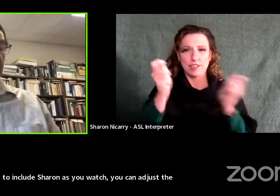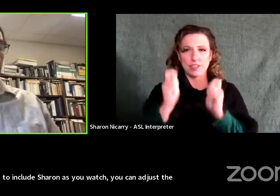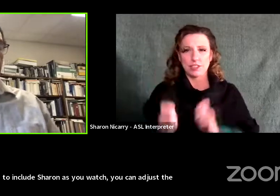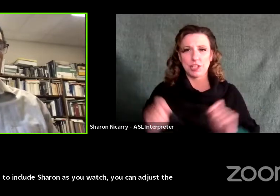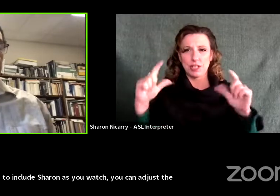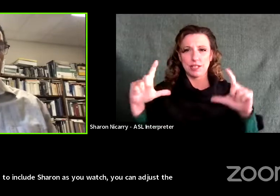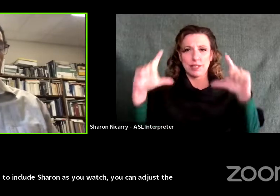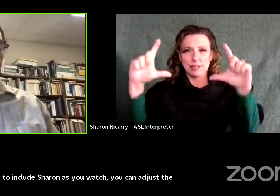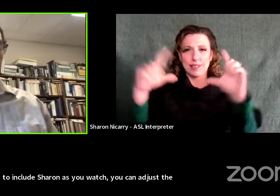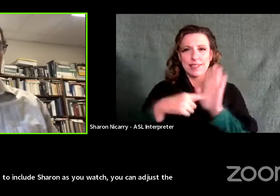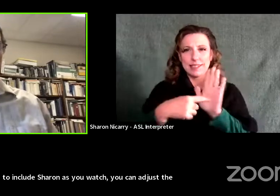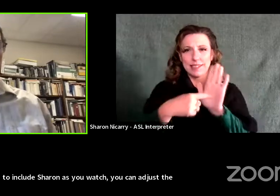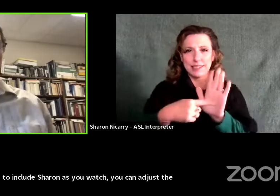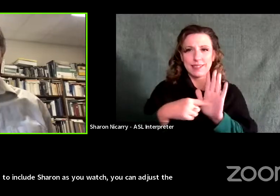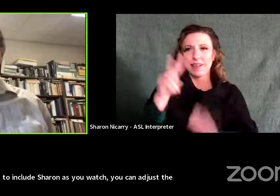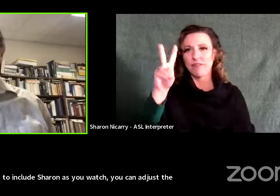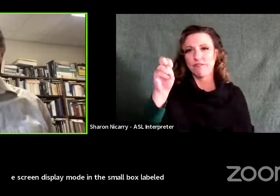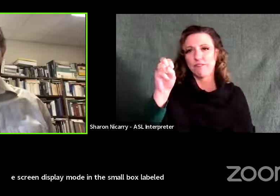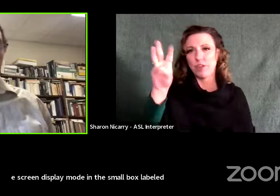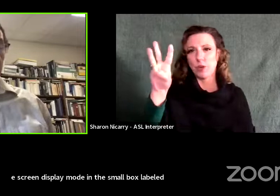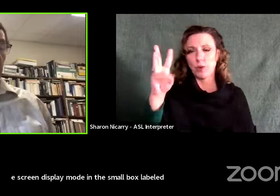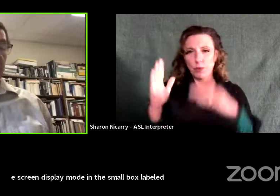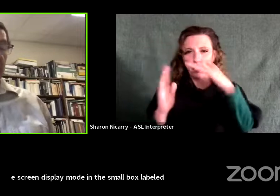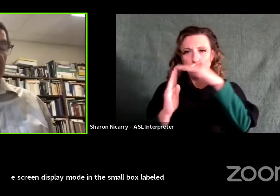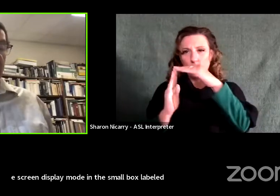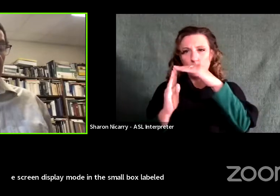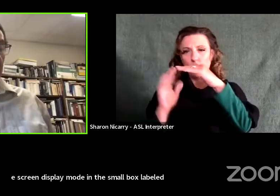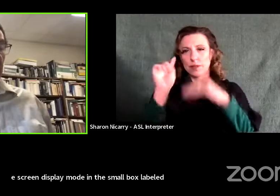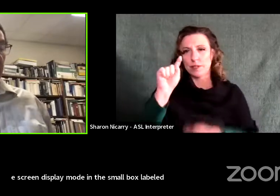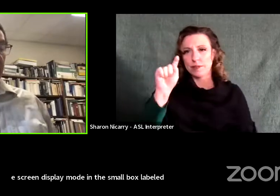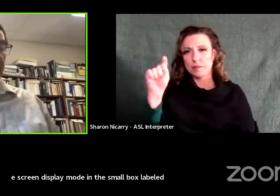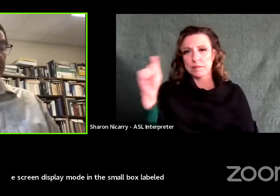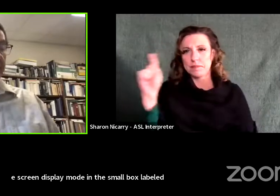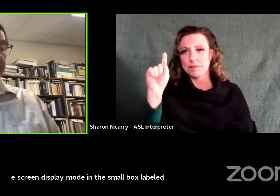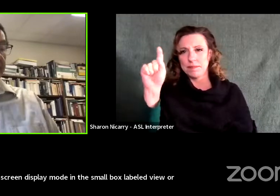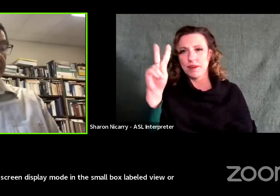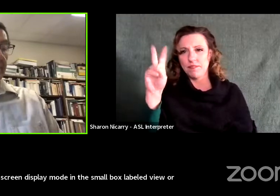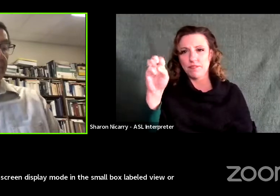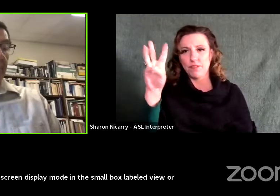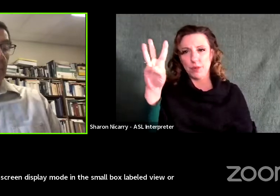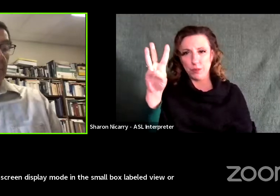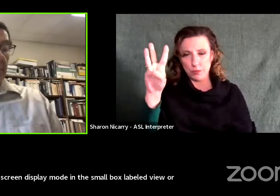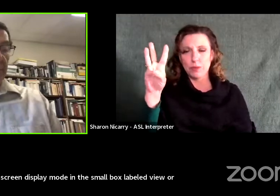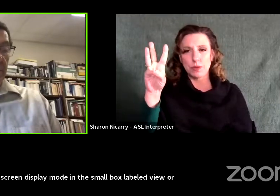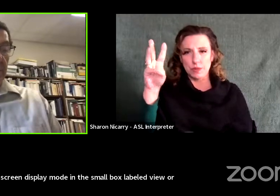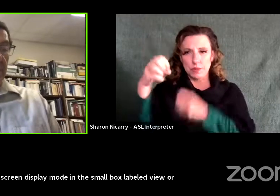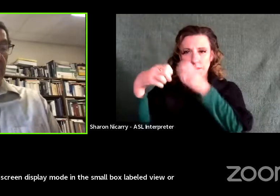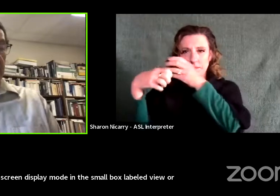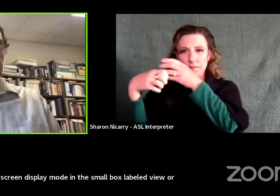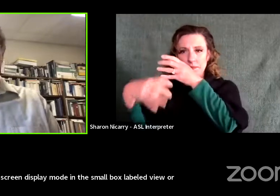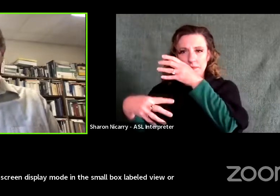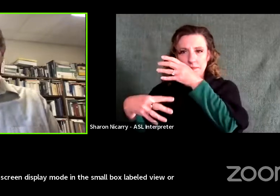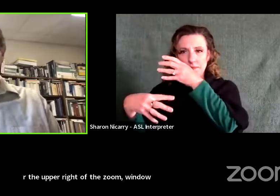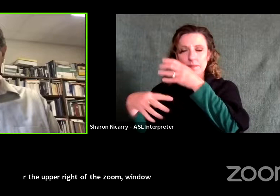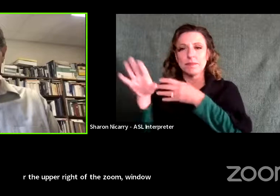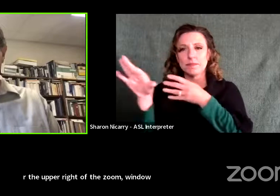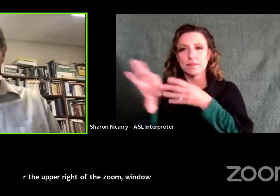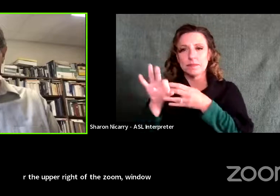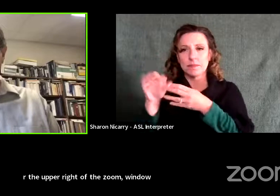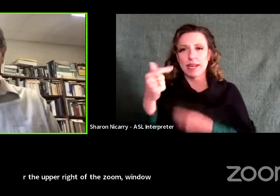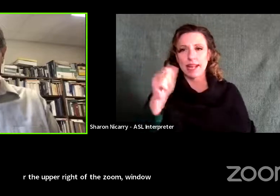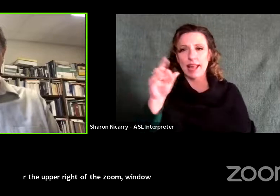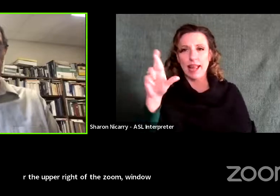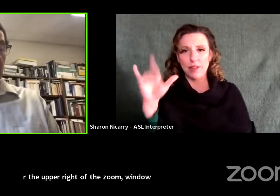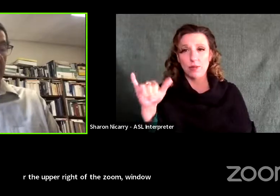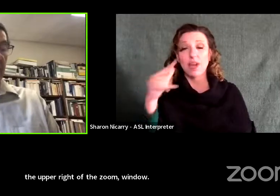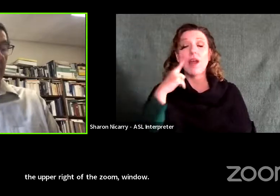in the small box labeled View toward the upper right of the Zoom window. You can also enable the CC, the